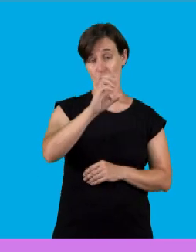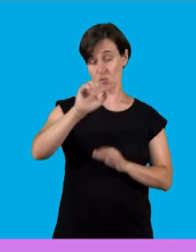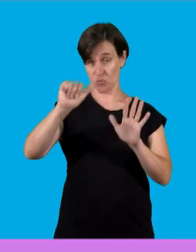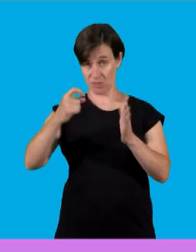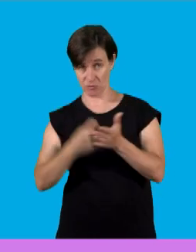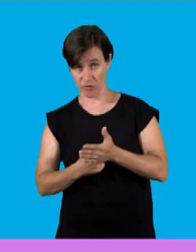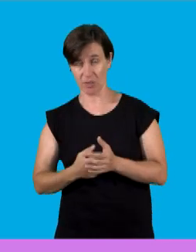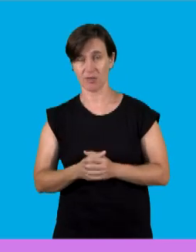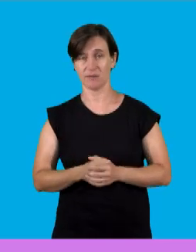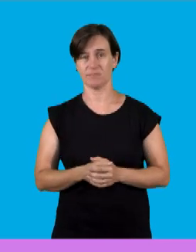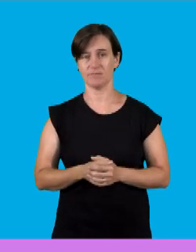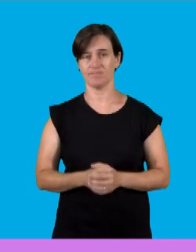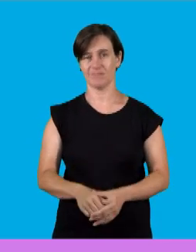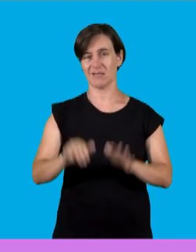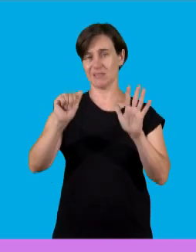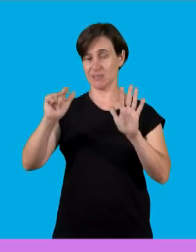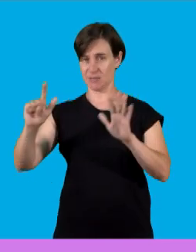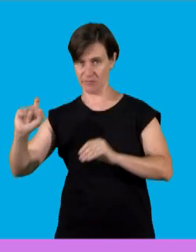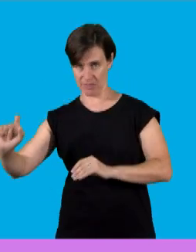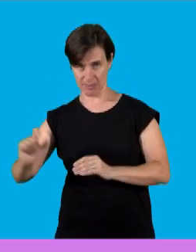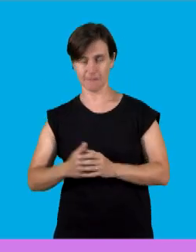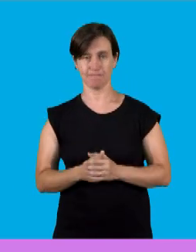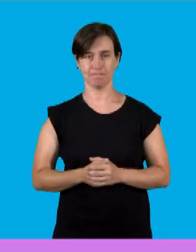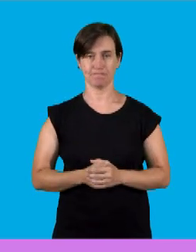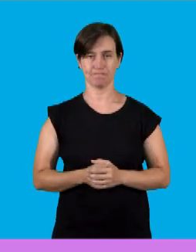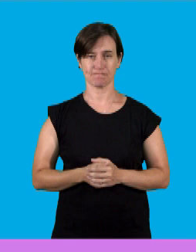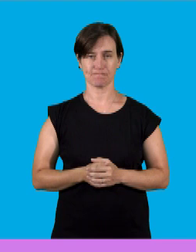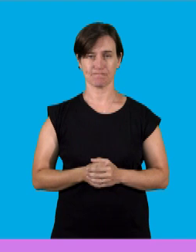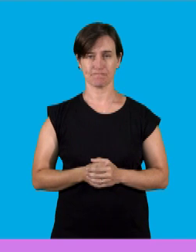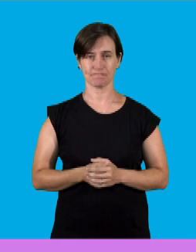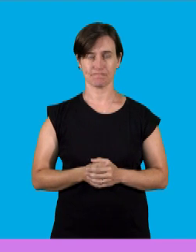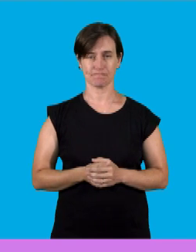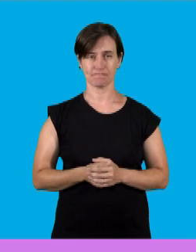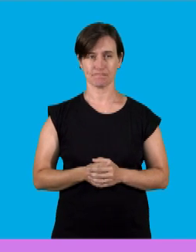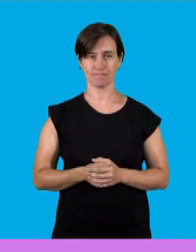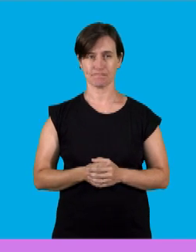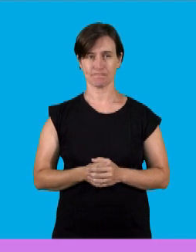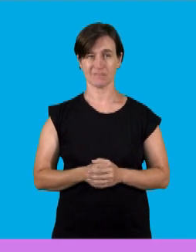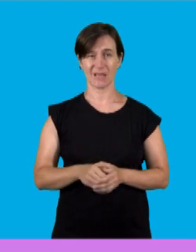492,106 rand and 67 cents. Okay, now on this